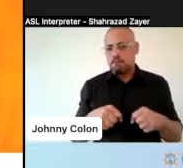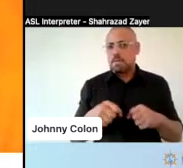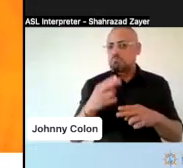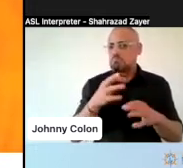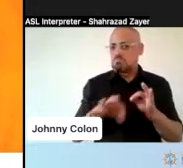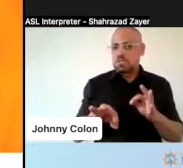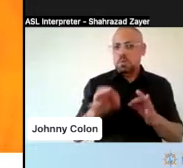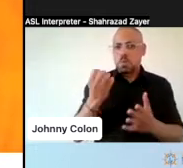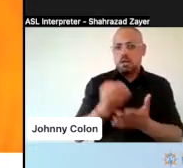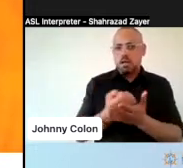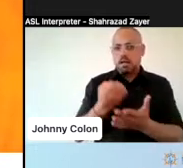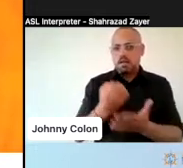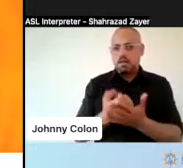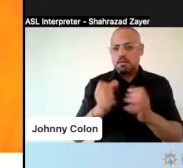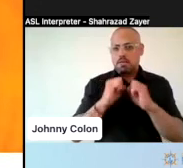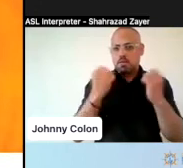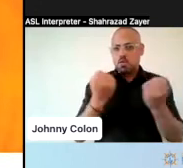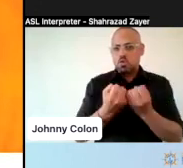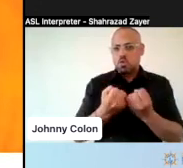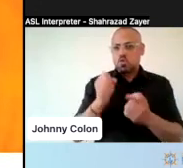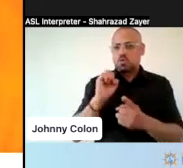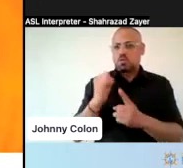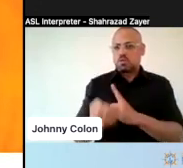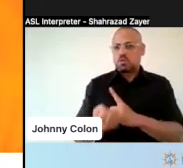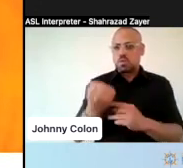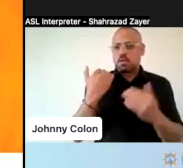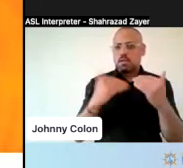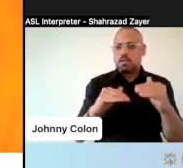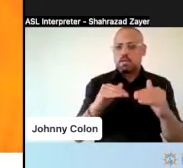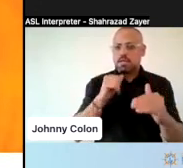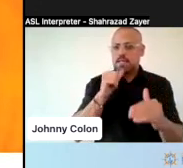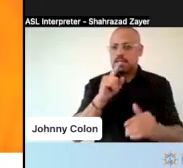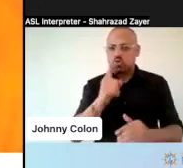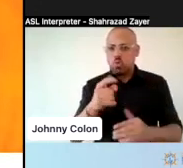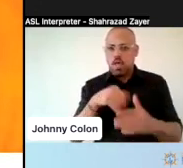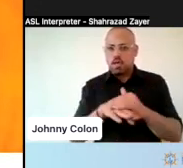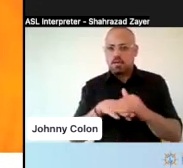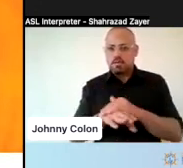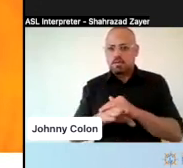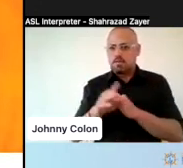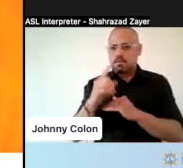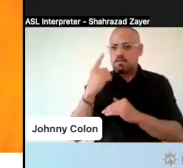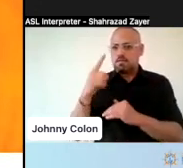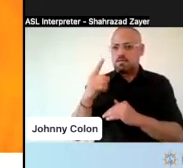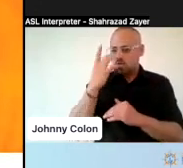as an economic and social condition of limited or uncertain access to